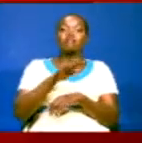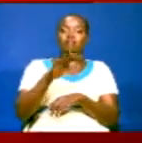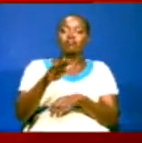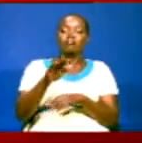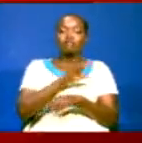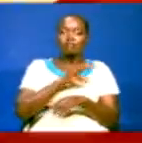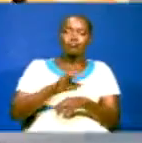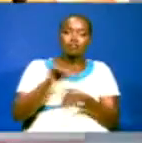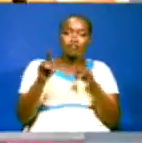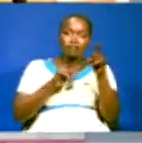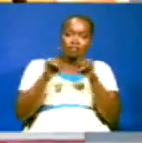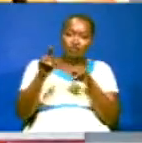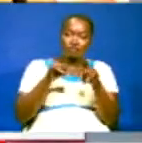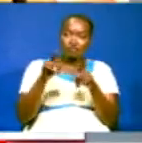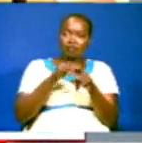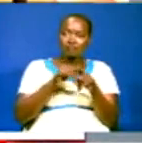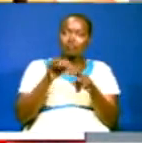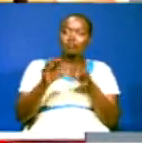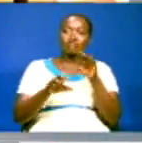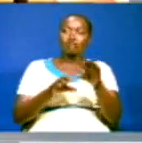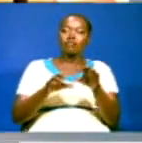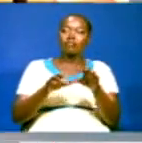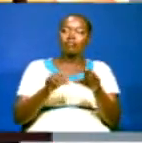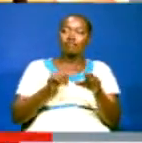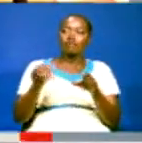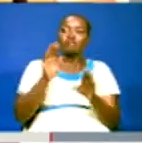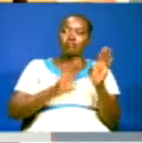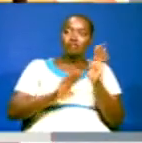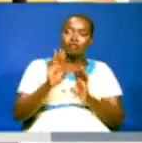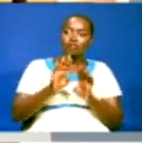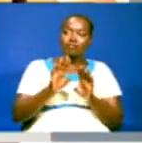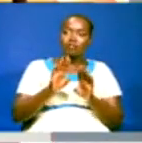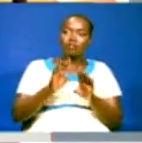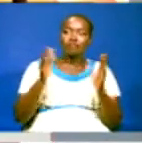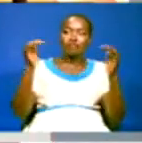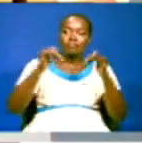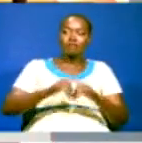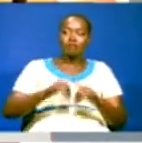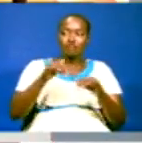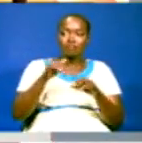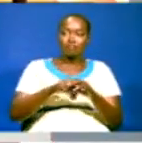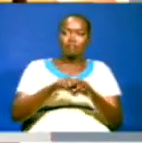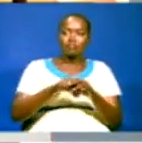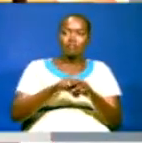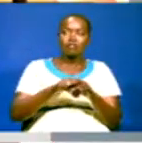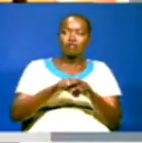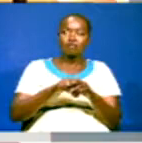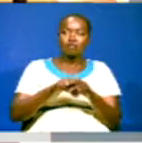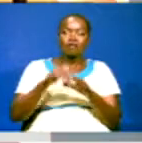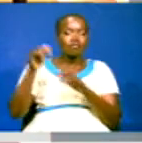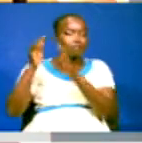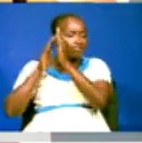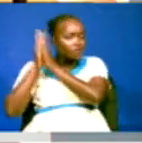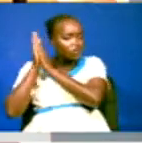on Tourism and Wildlife on her conduct during a conference held in Jamaica. Let's cross over and listen